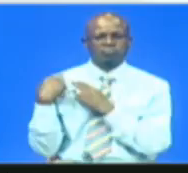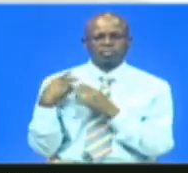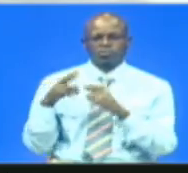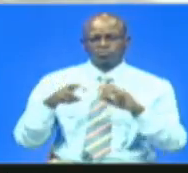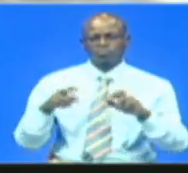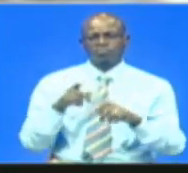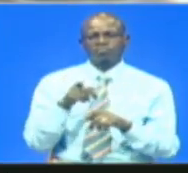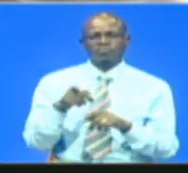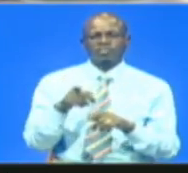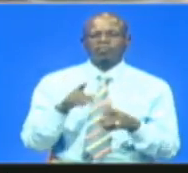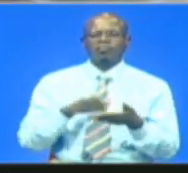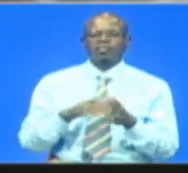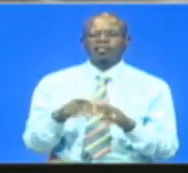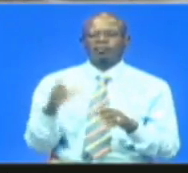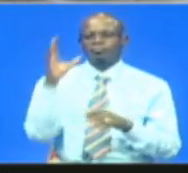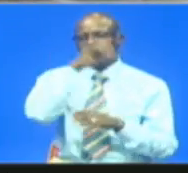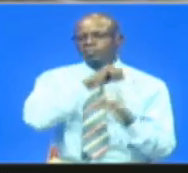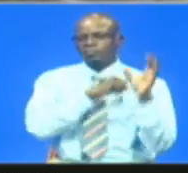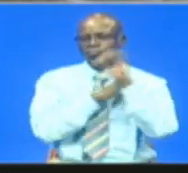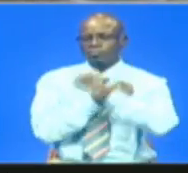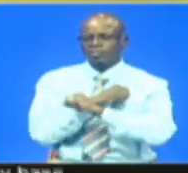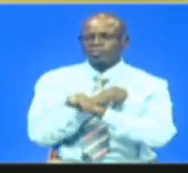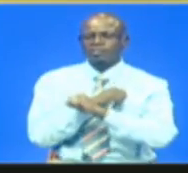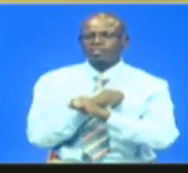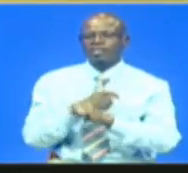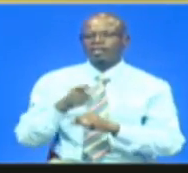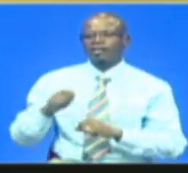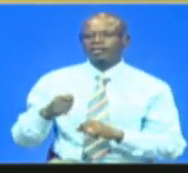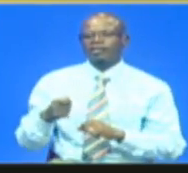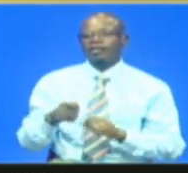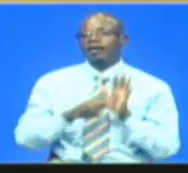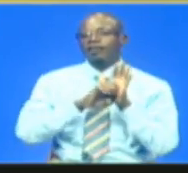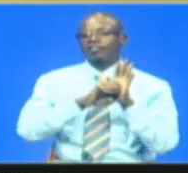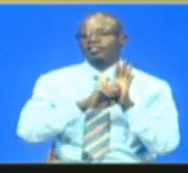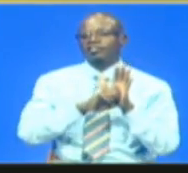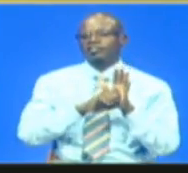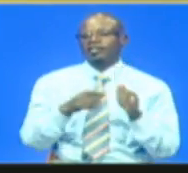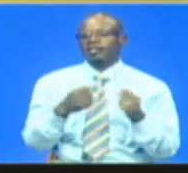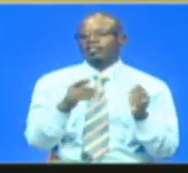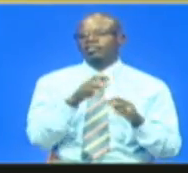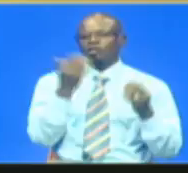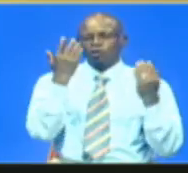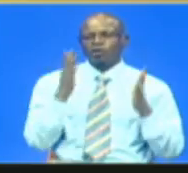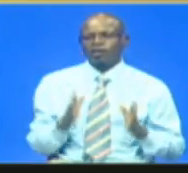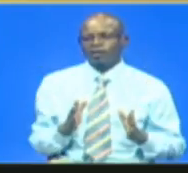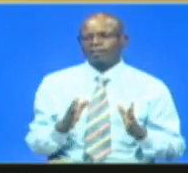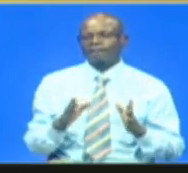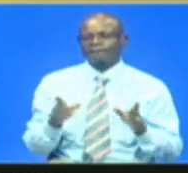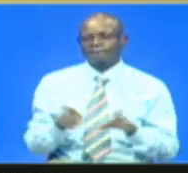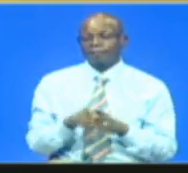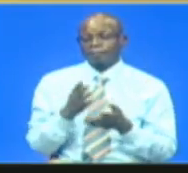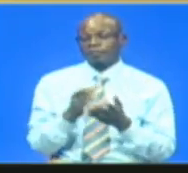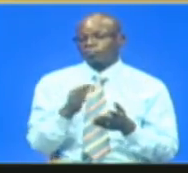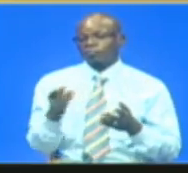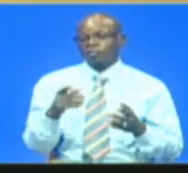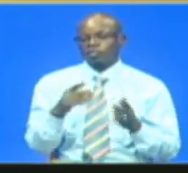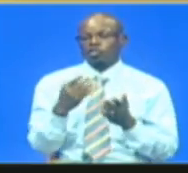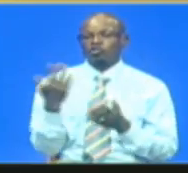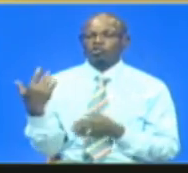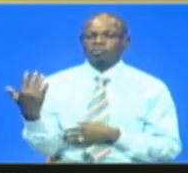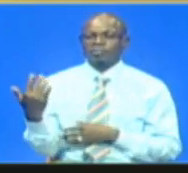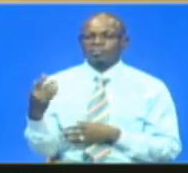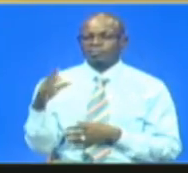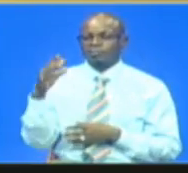omit key evidence and documents in papers filed before court. Part of the documents omitted, according to the Director of